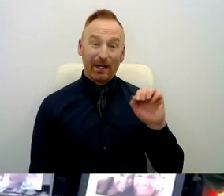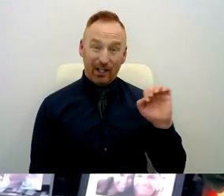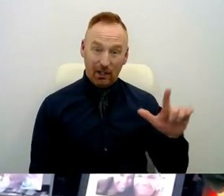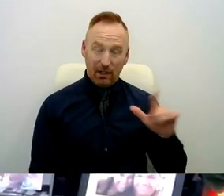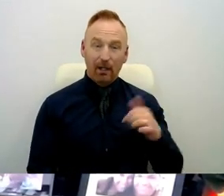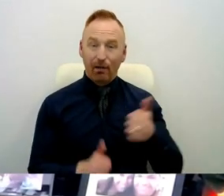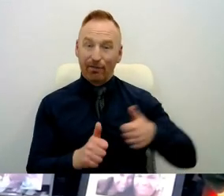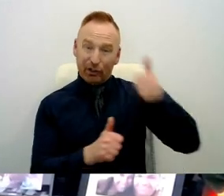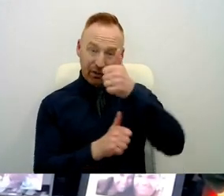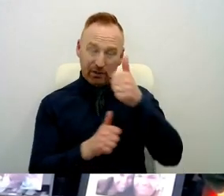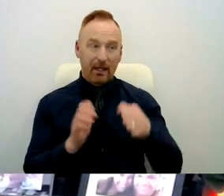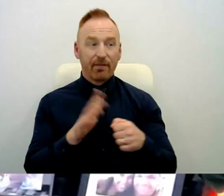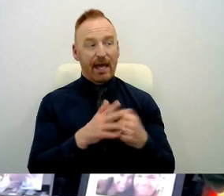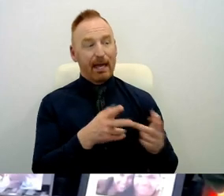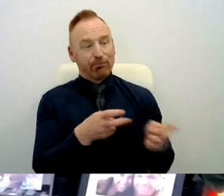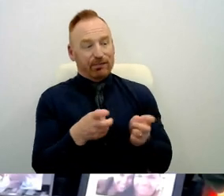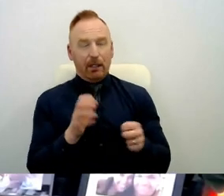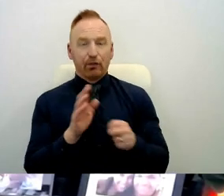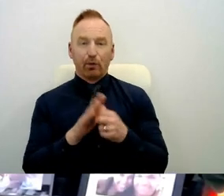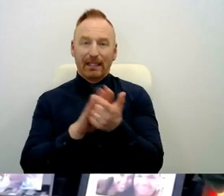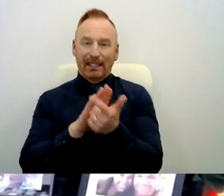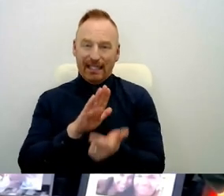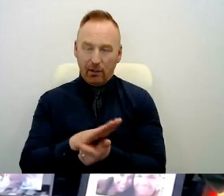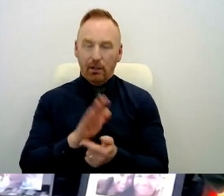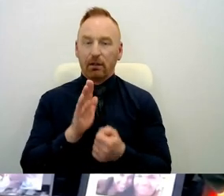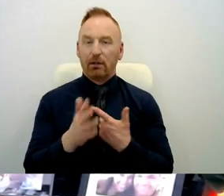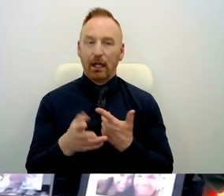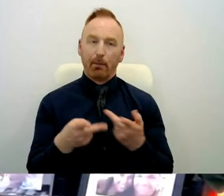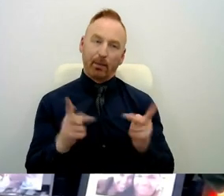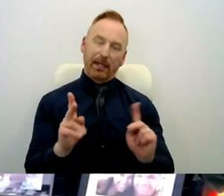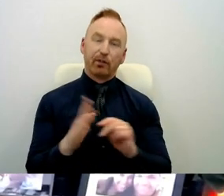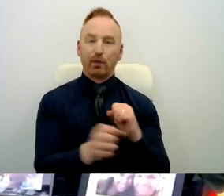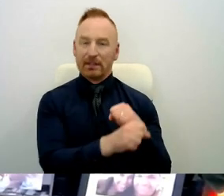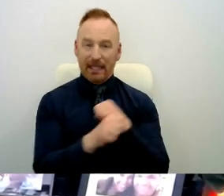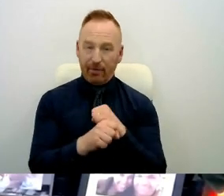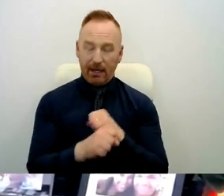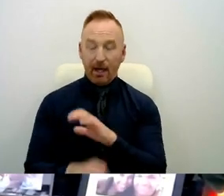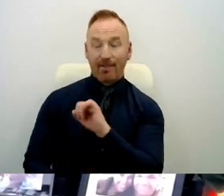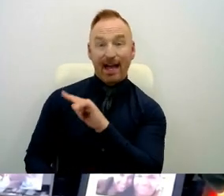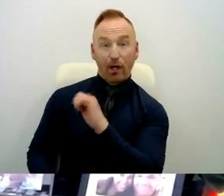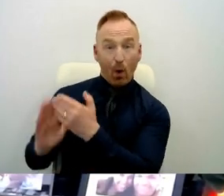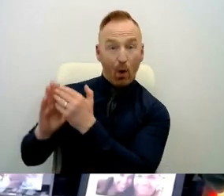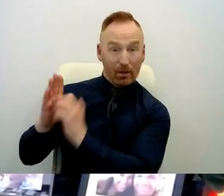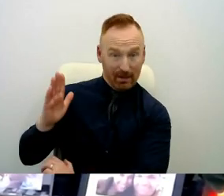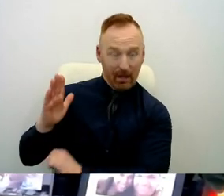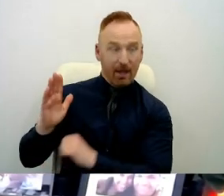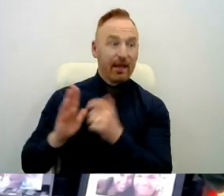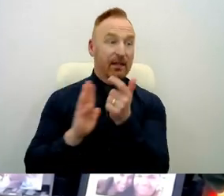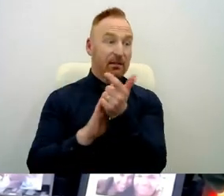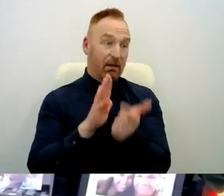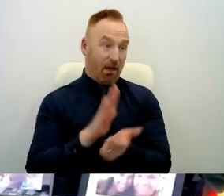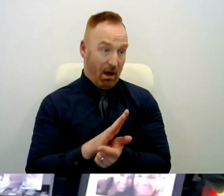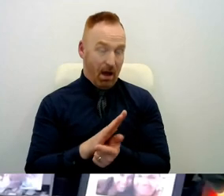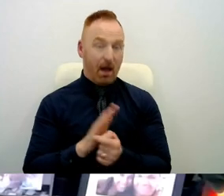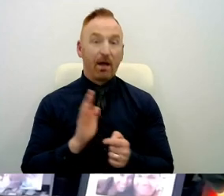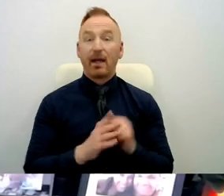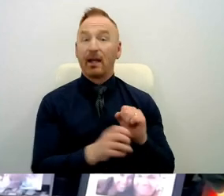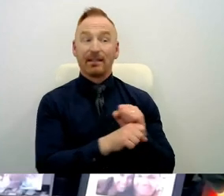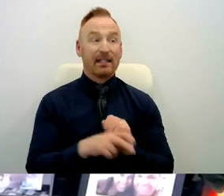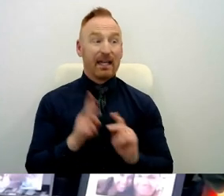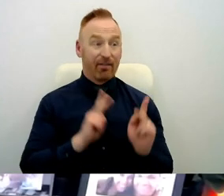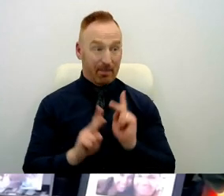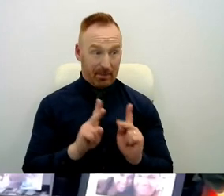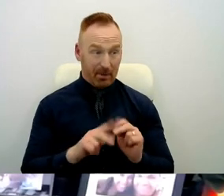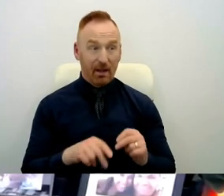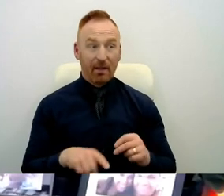that code to give legal foundation to slavery. So under that code, that is the law effectively that declared enslaved